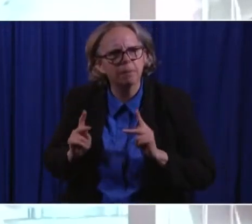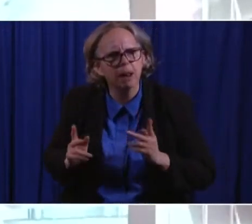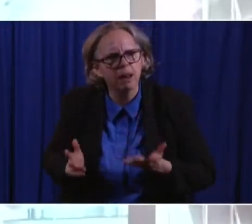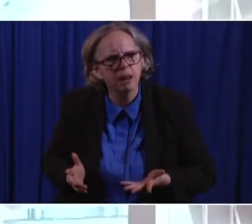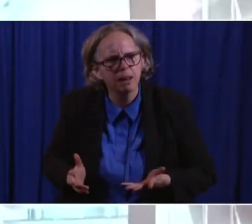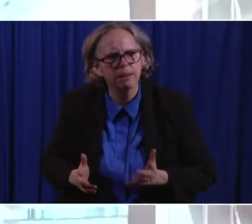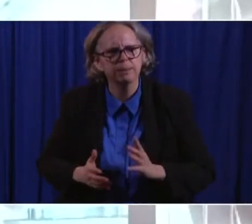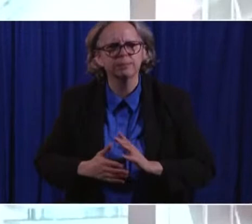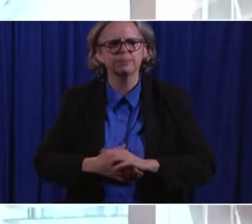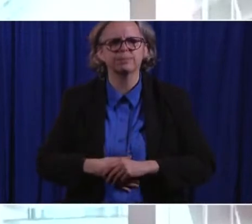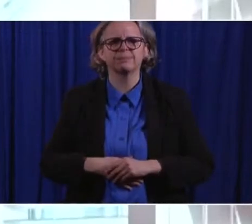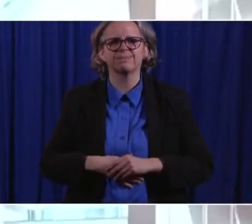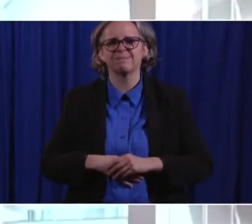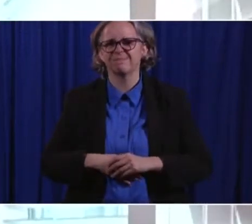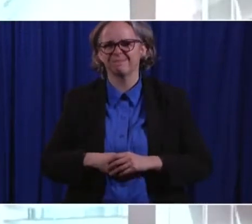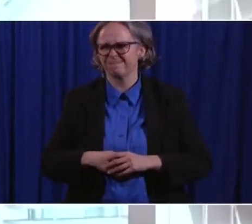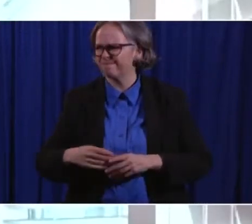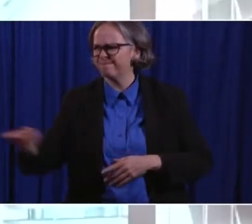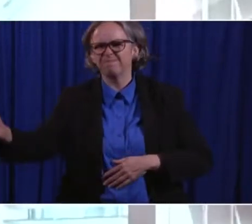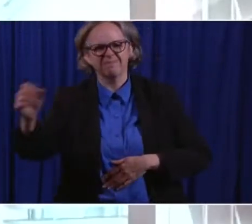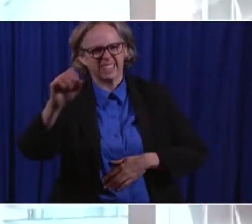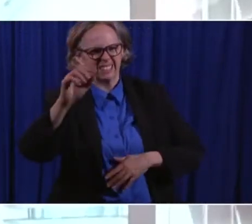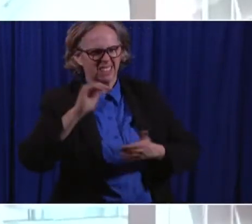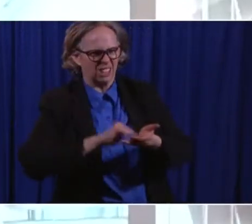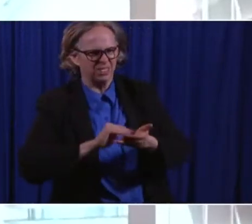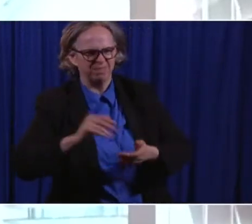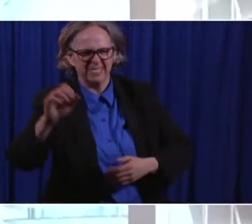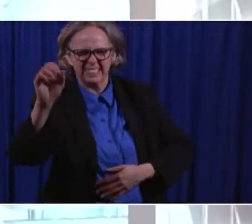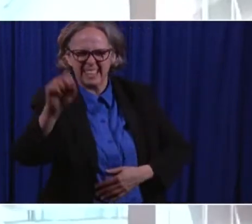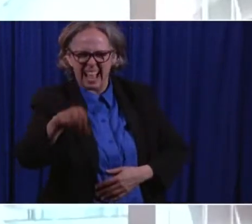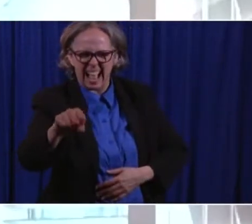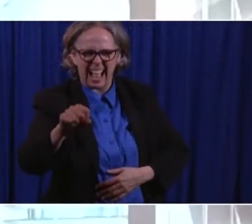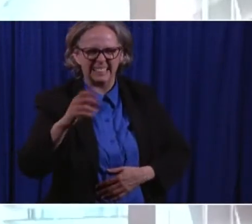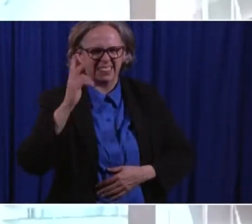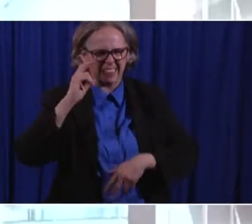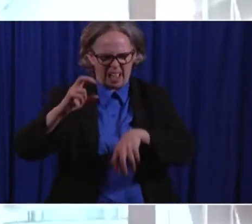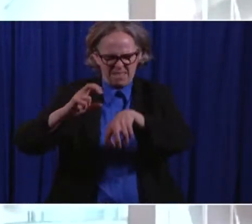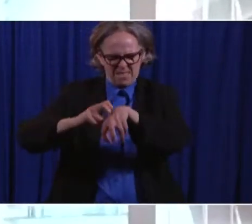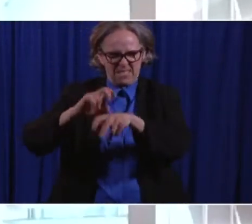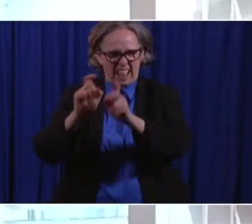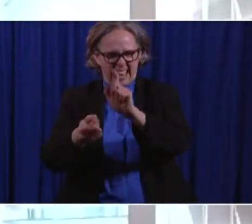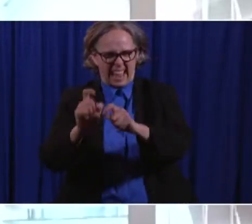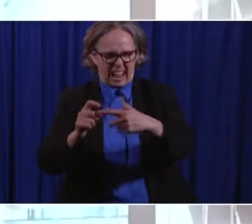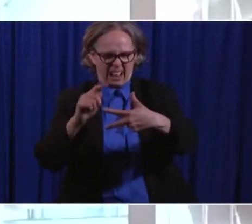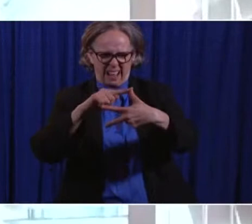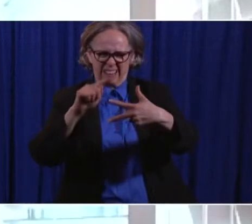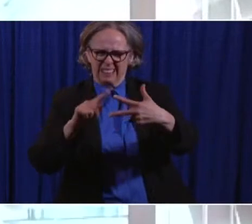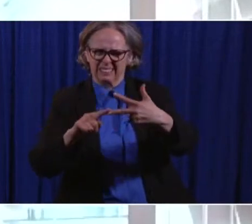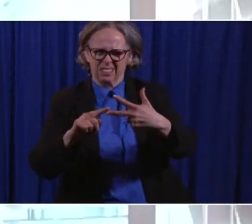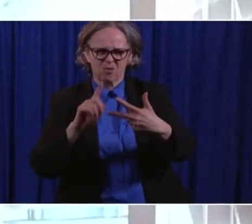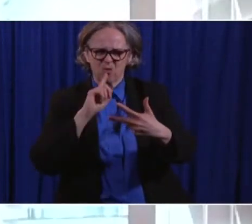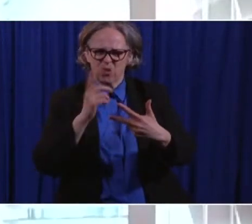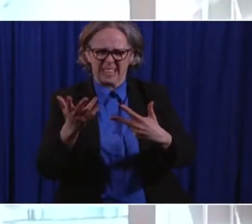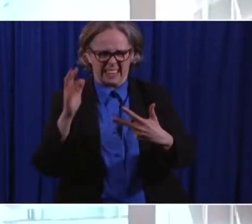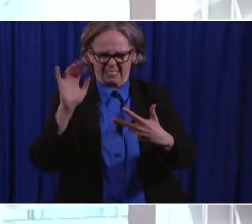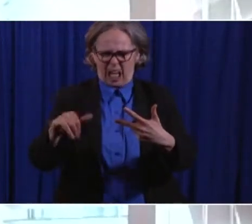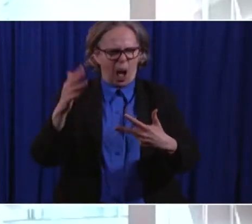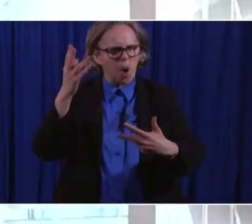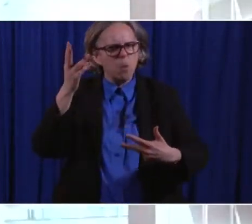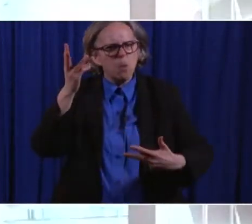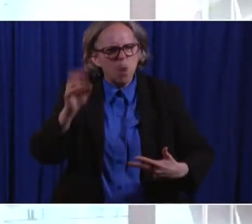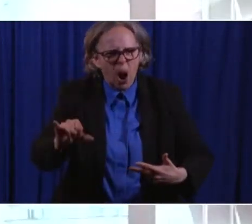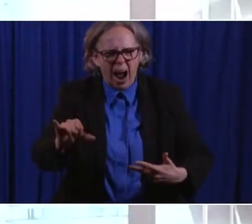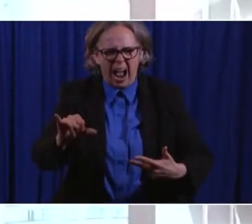more important indication, one more important reason why we should roll up our sleeves and get vaccinated.